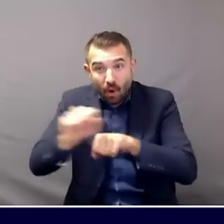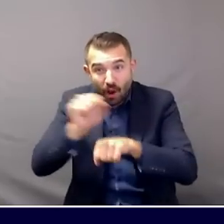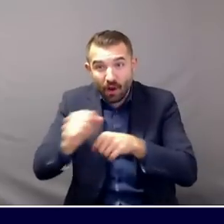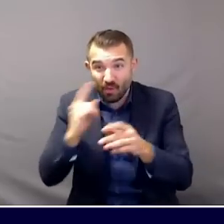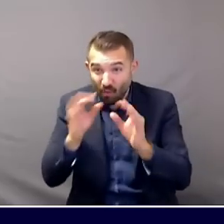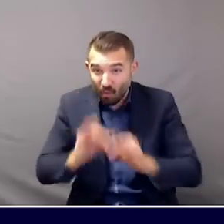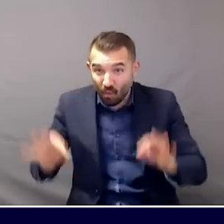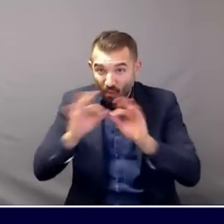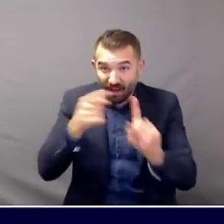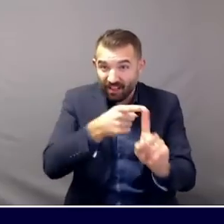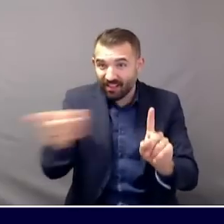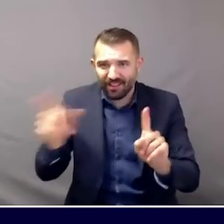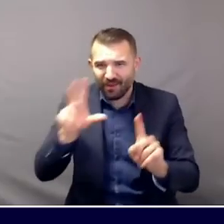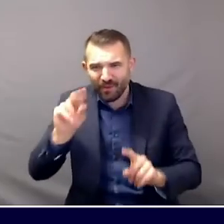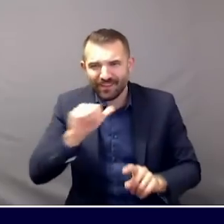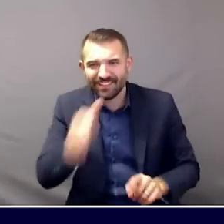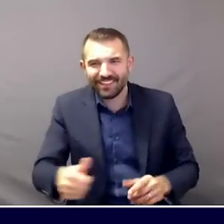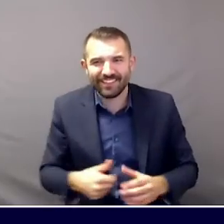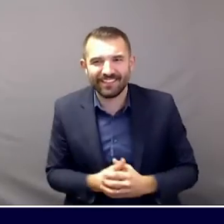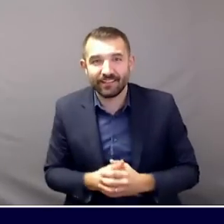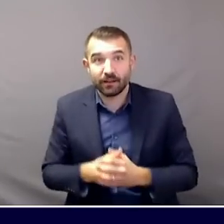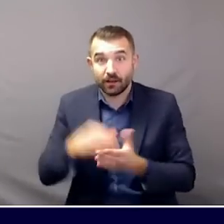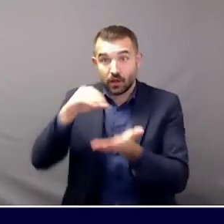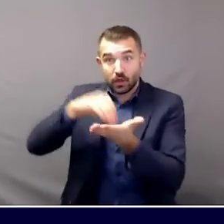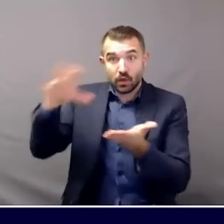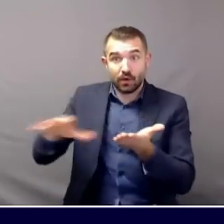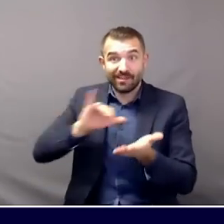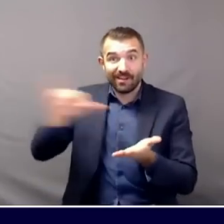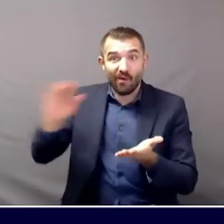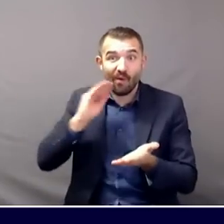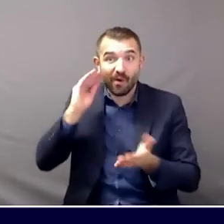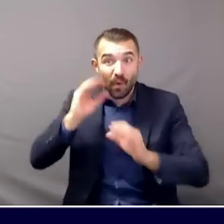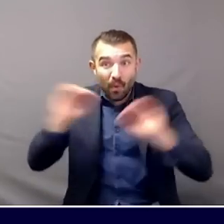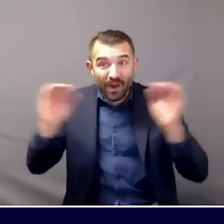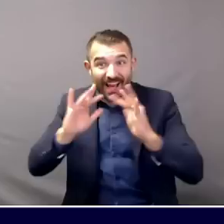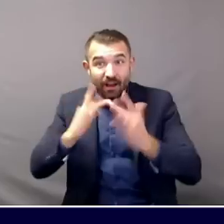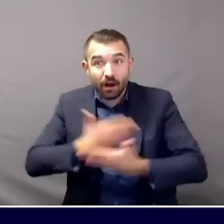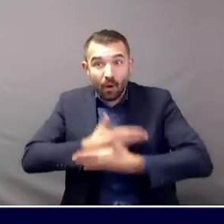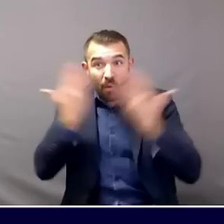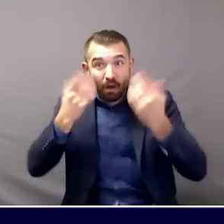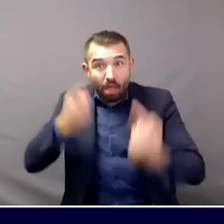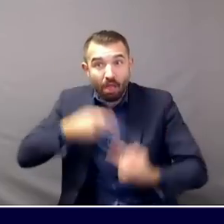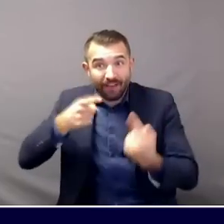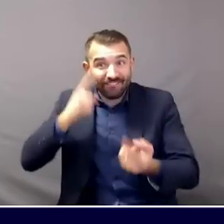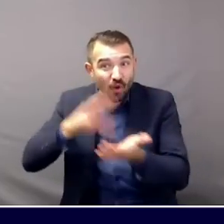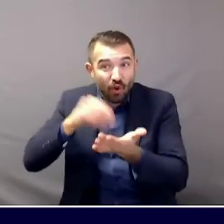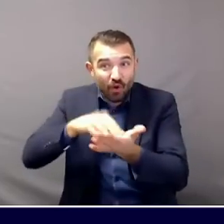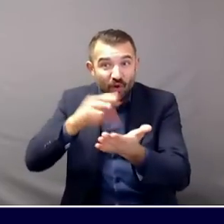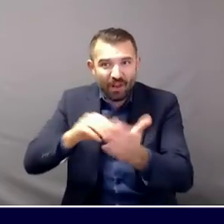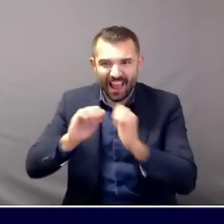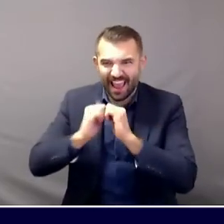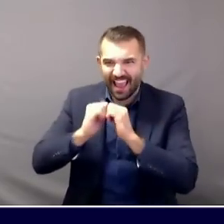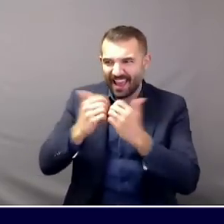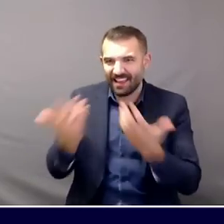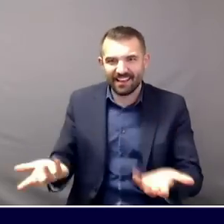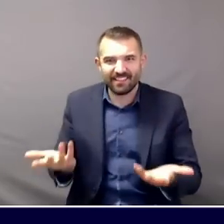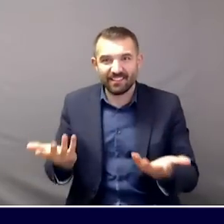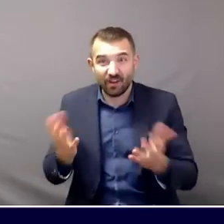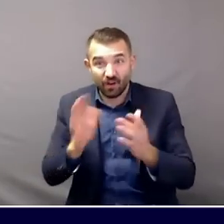internet at home and is struggling to learn. It hurts the grandparents in nursing homes who are dying to hug their